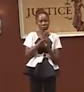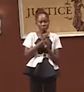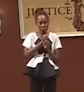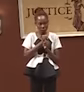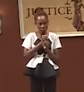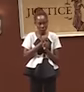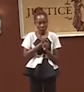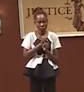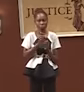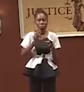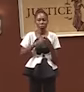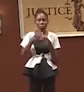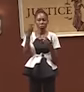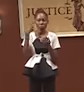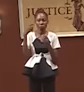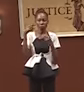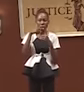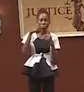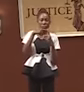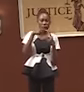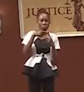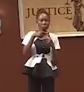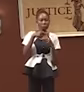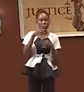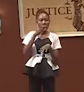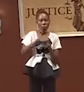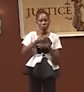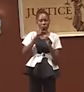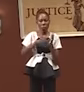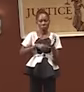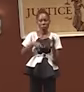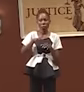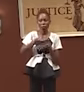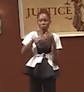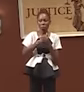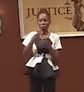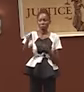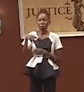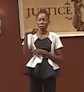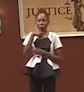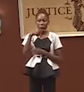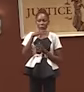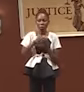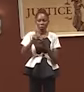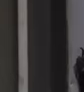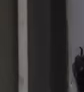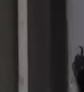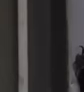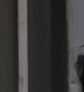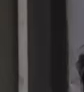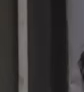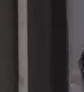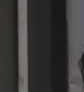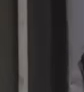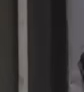to build on the points that I've noted on all the lies that she actually levied against me.